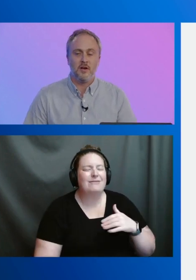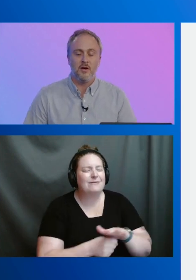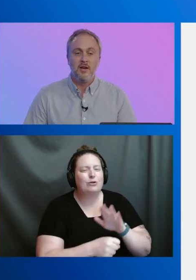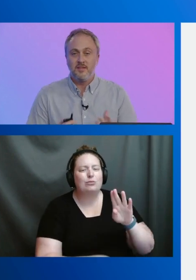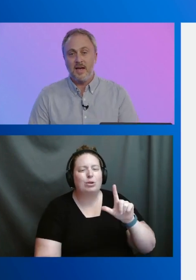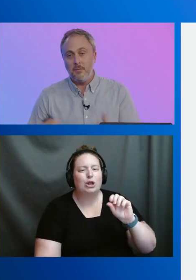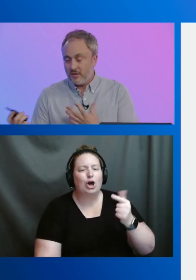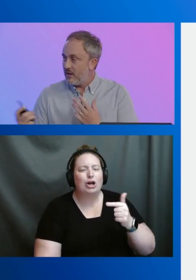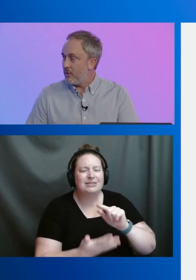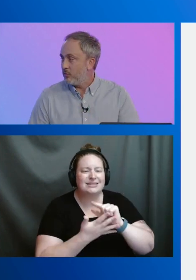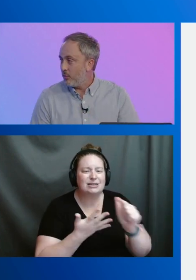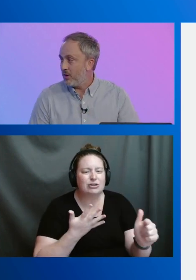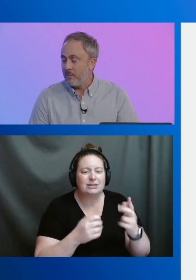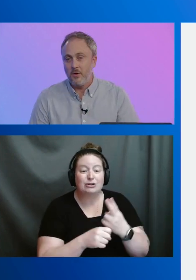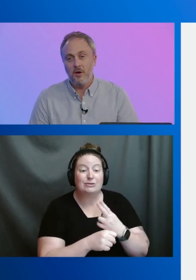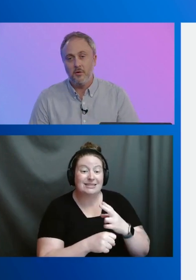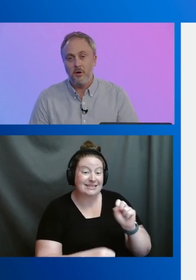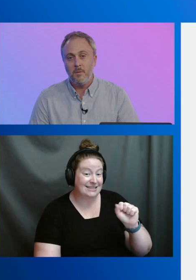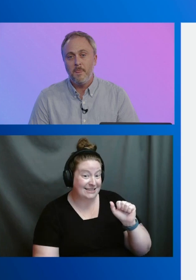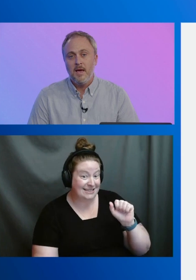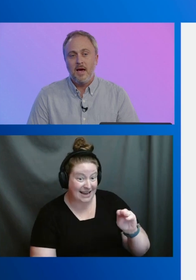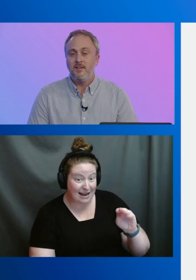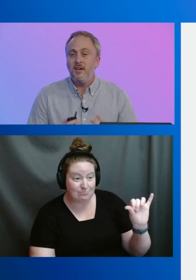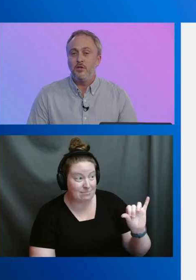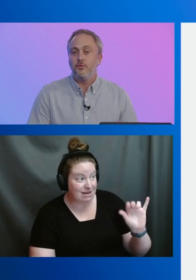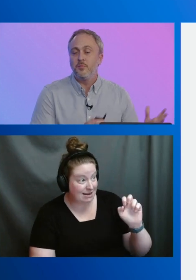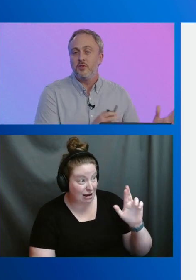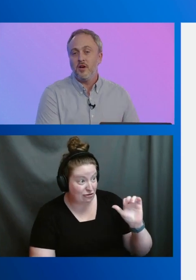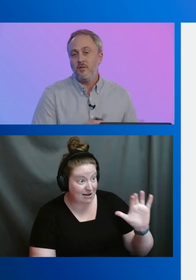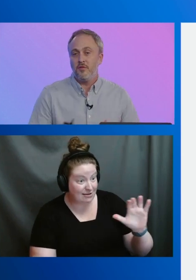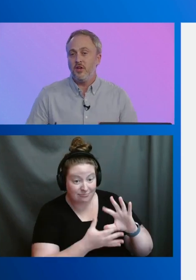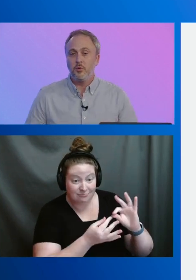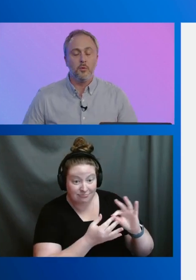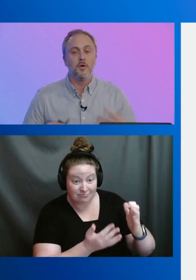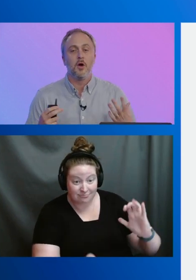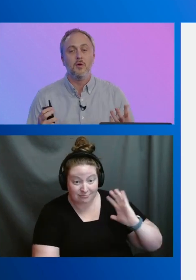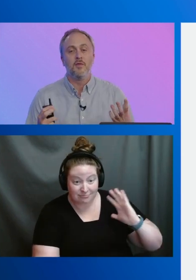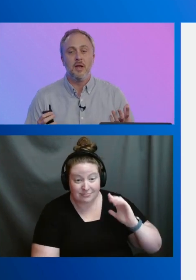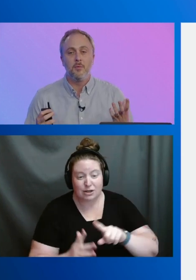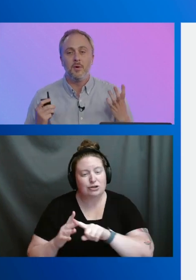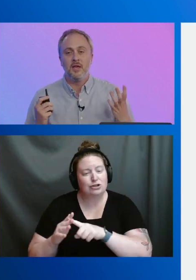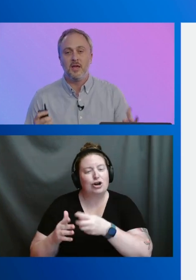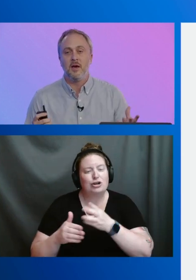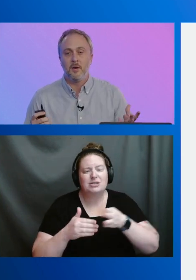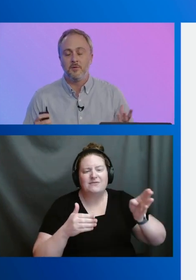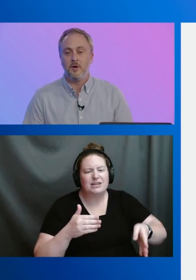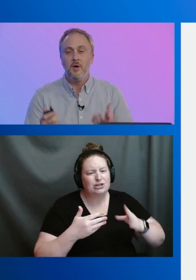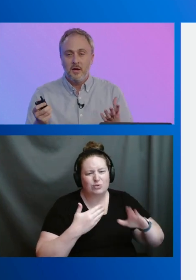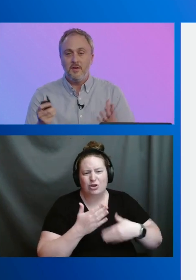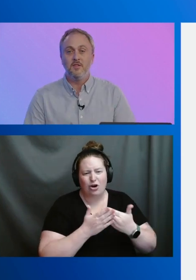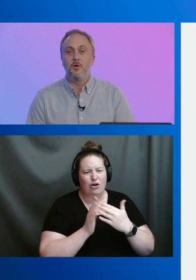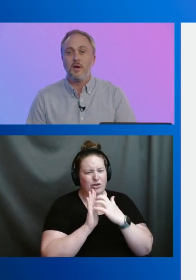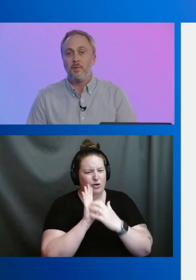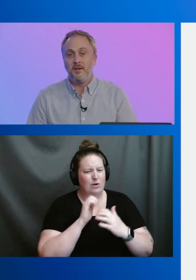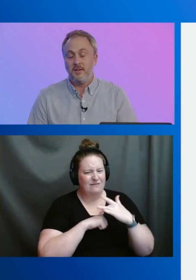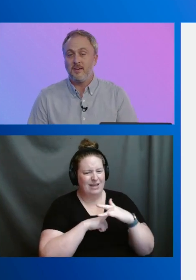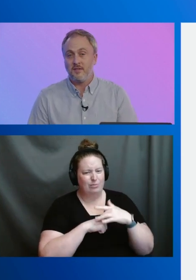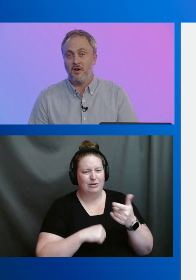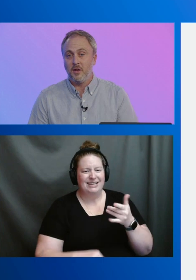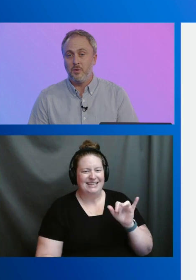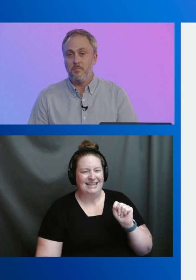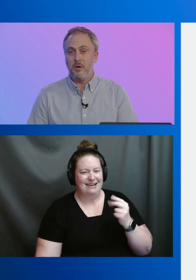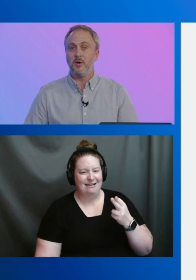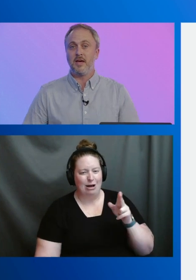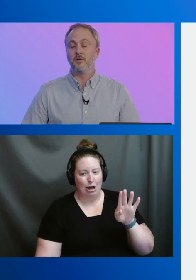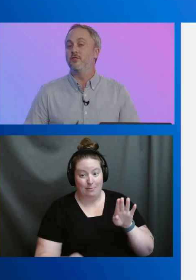uses SAM, as Eric was talking about earlier on, and takes you from start to finish with all the code available in GitHub. So this is a great place to get